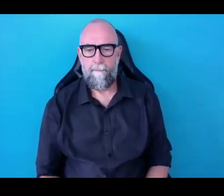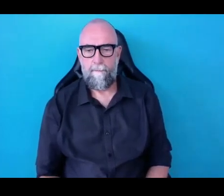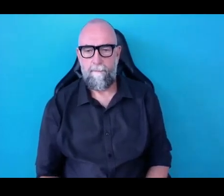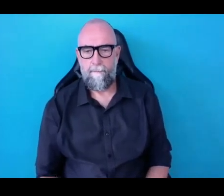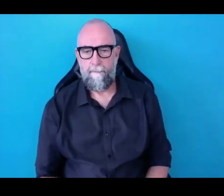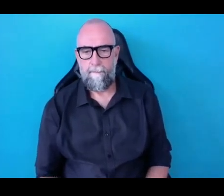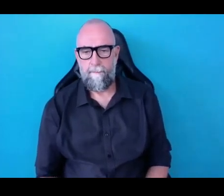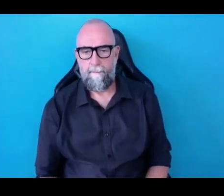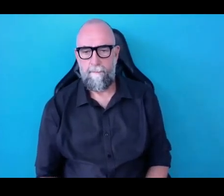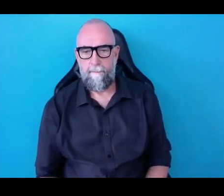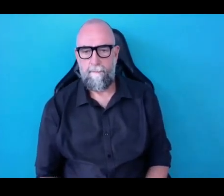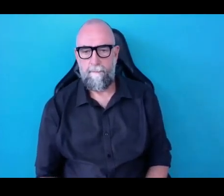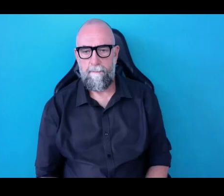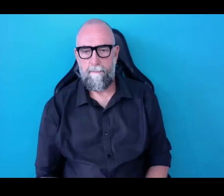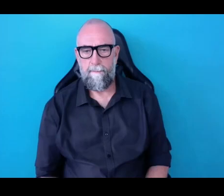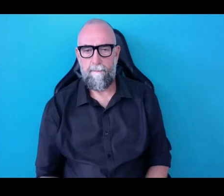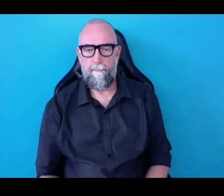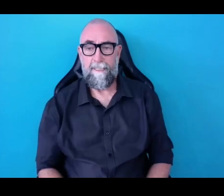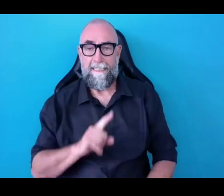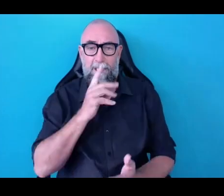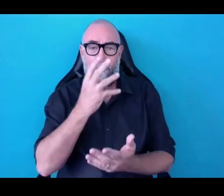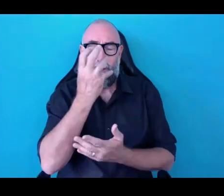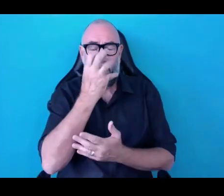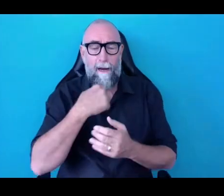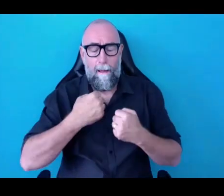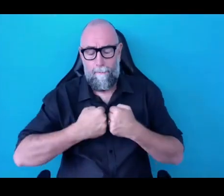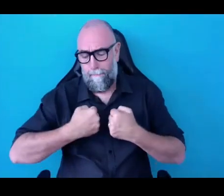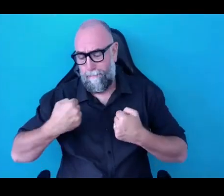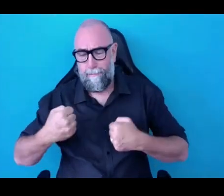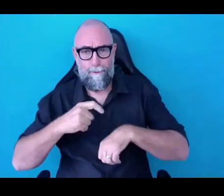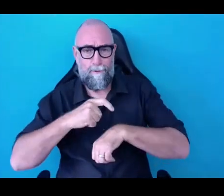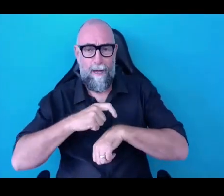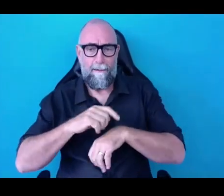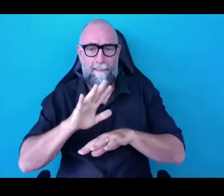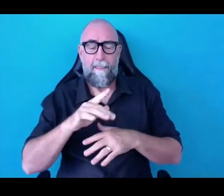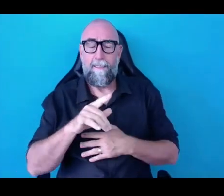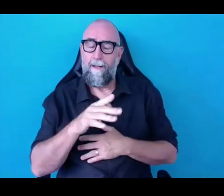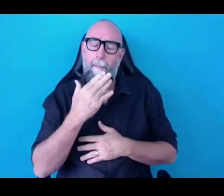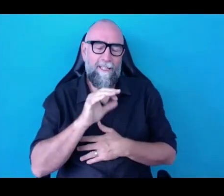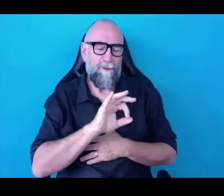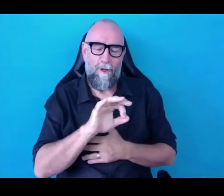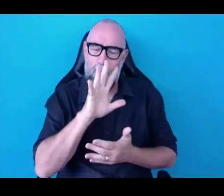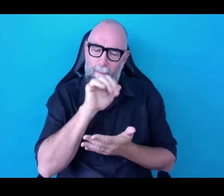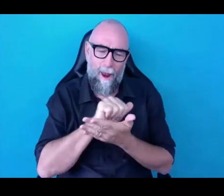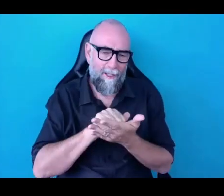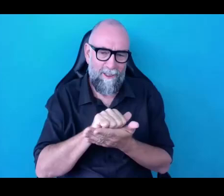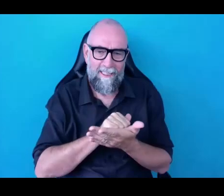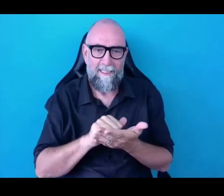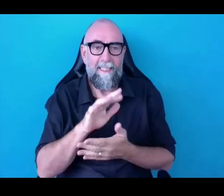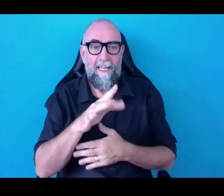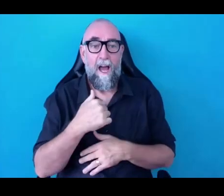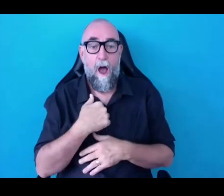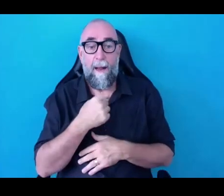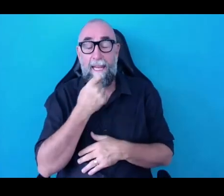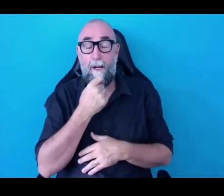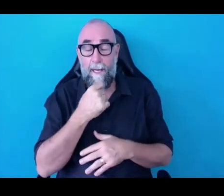Sorry, I went much longer than I had time. You don't need to apologise at all. I'm a little lost for words, and I don't think thank you